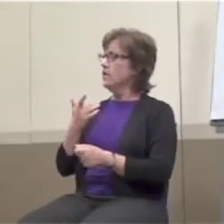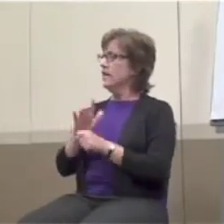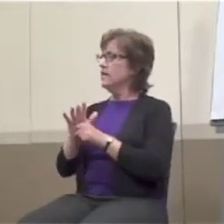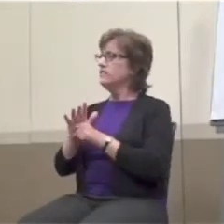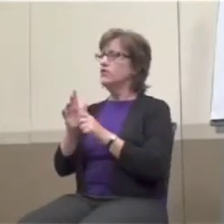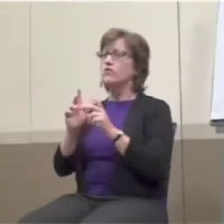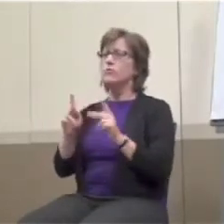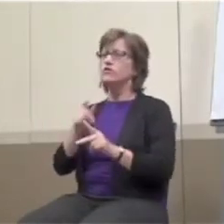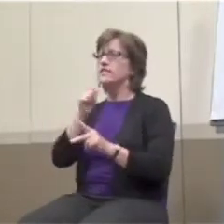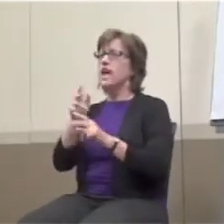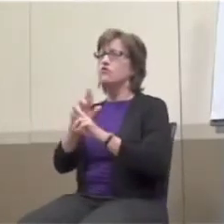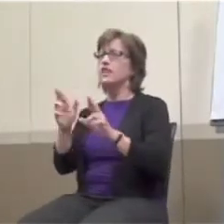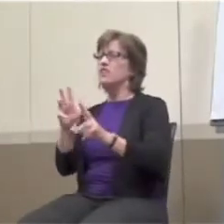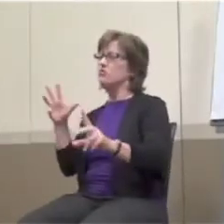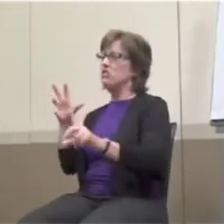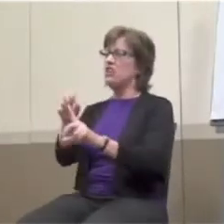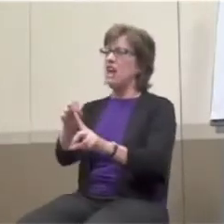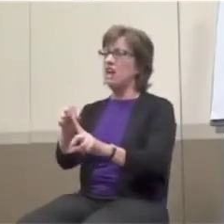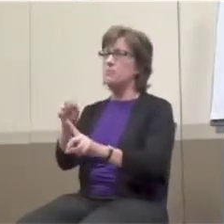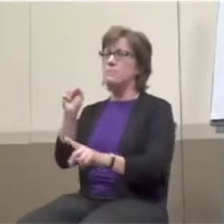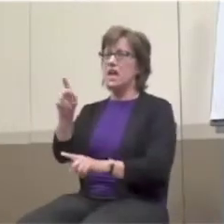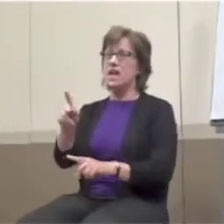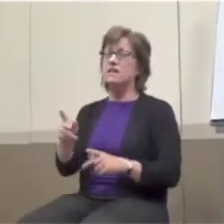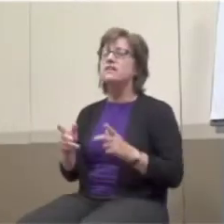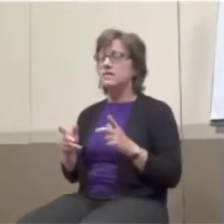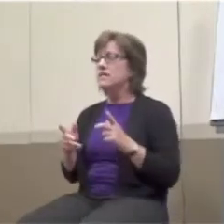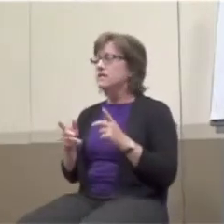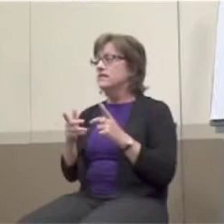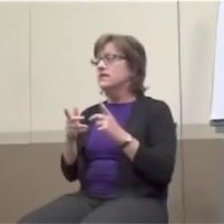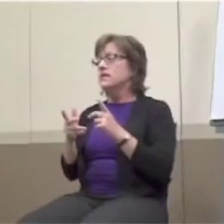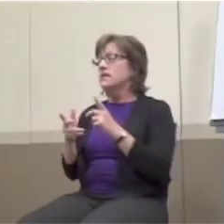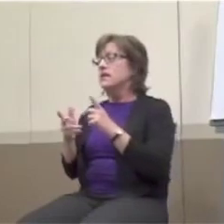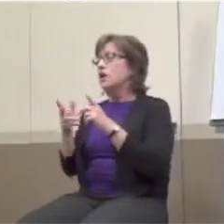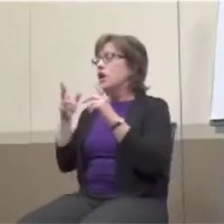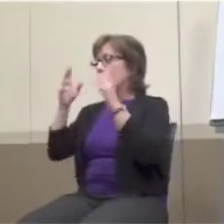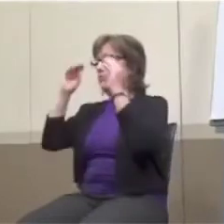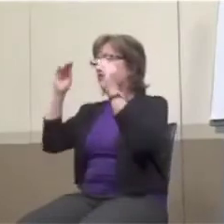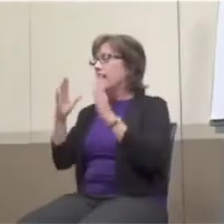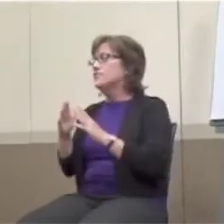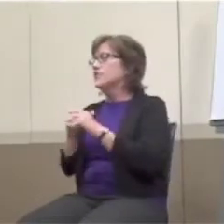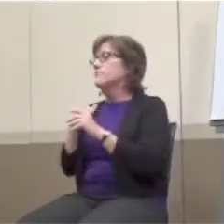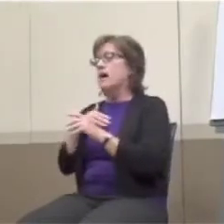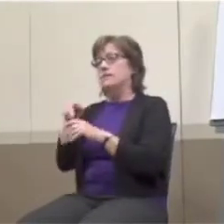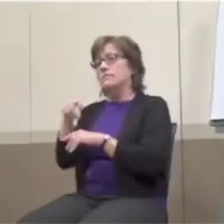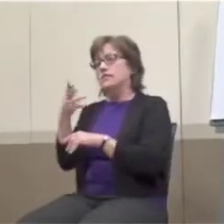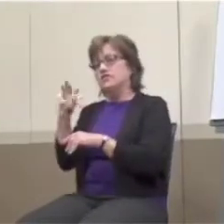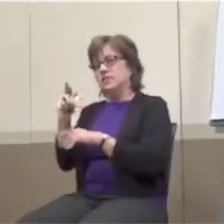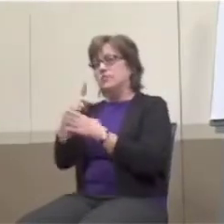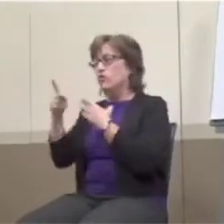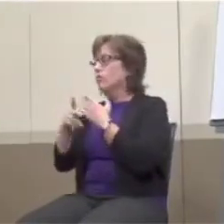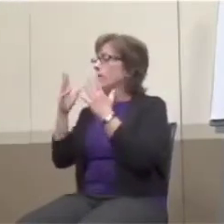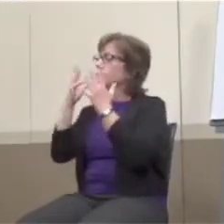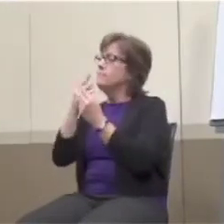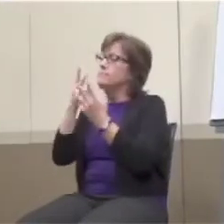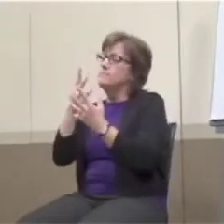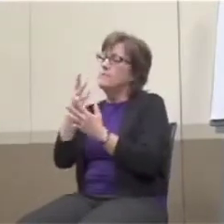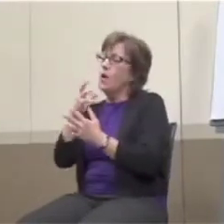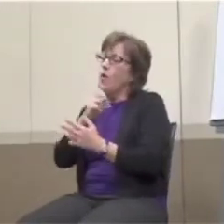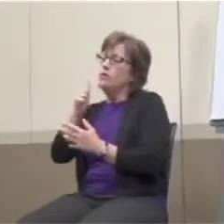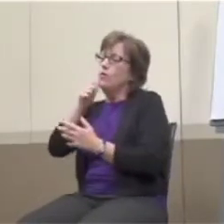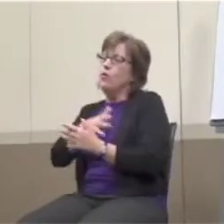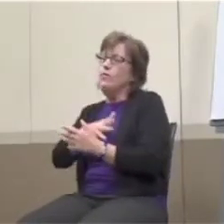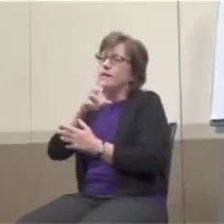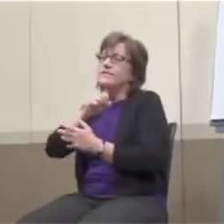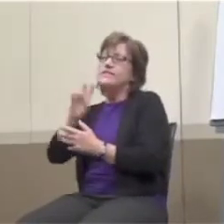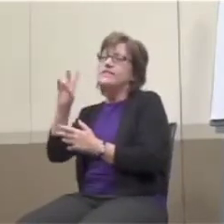to attack you back. A professor in my PhD program, lovely elderly woman, she's in her 70s and she's just as